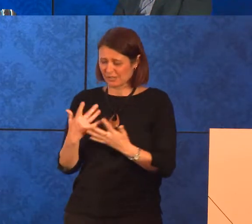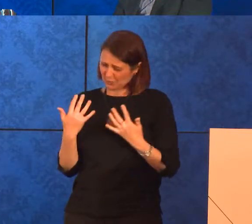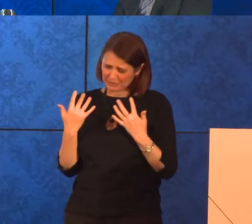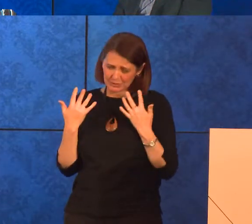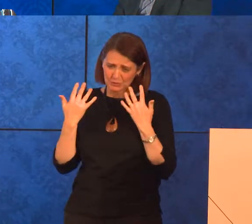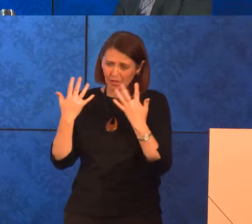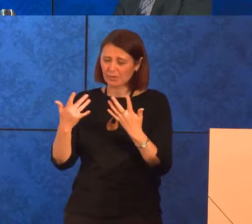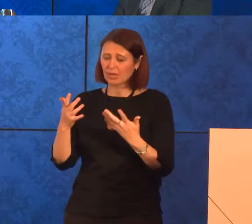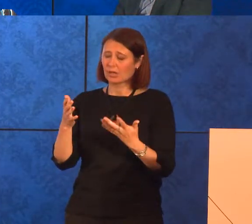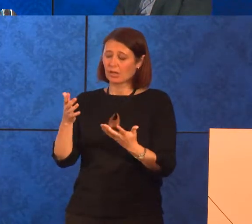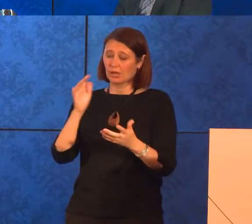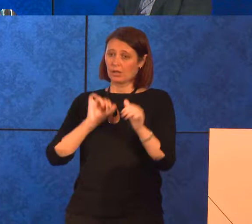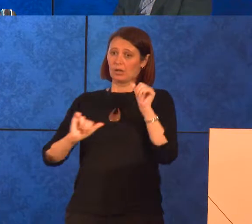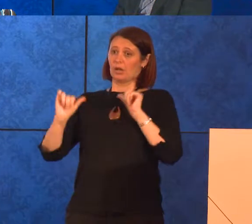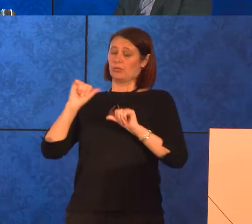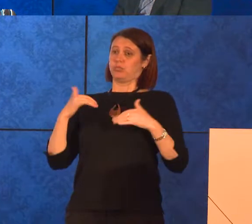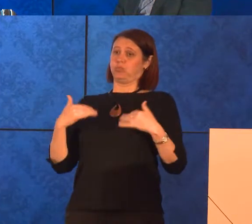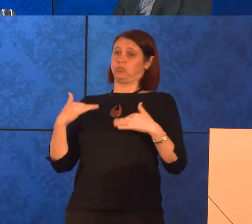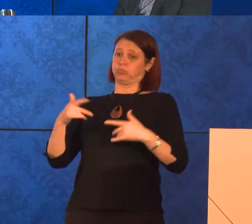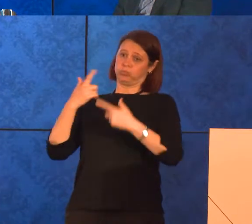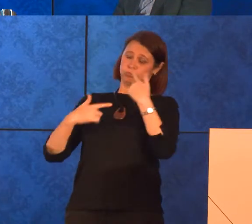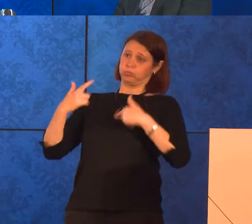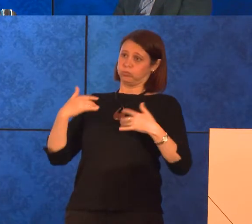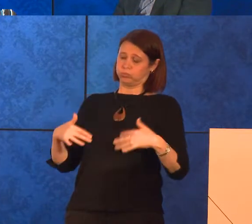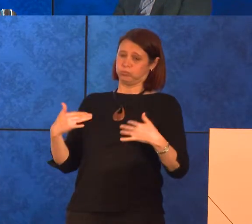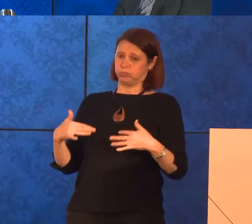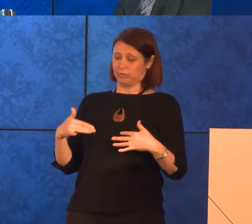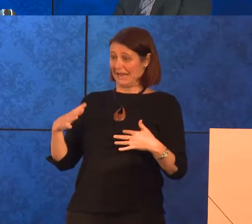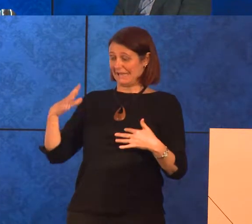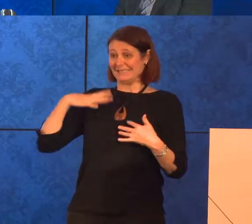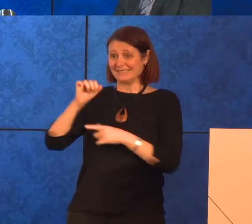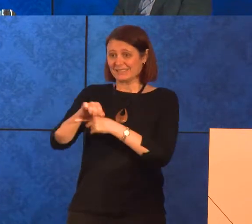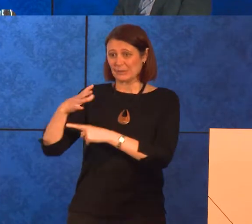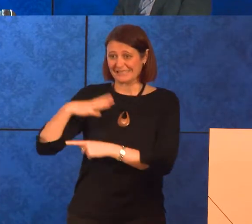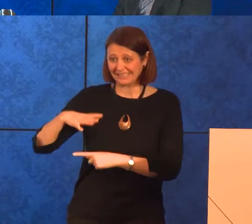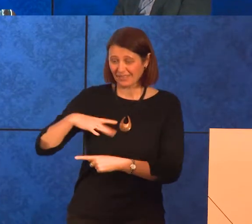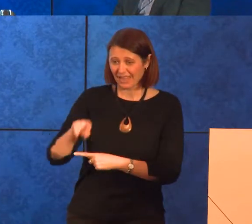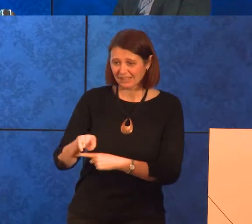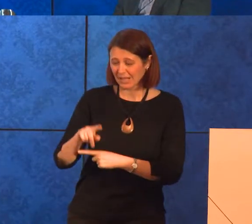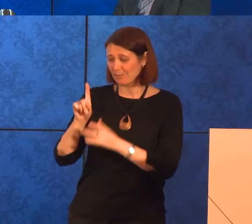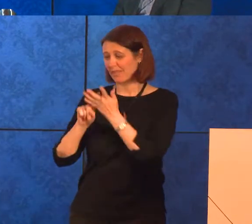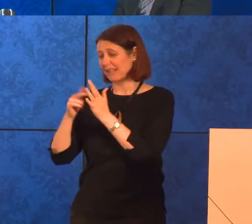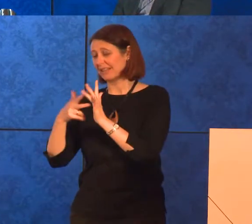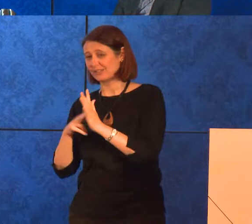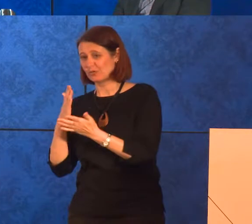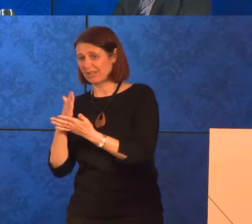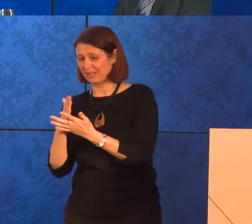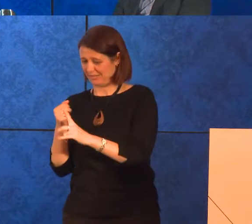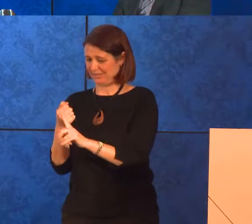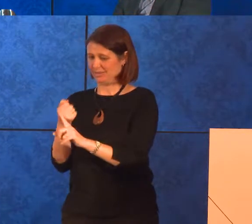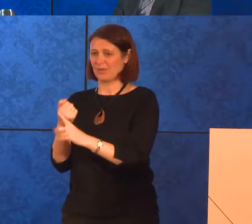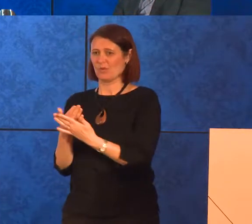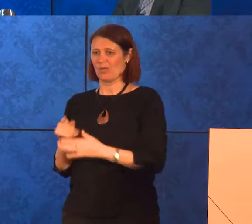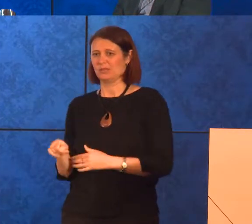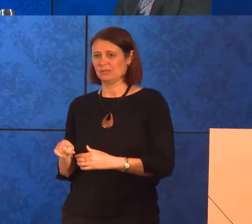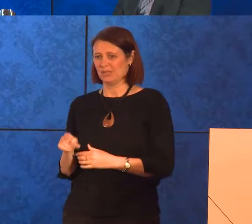It was so overwhelming. As much as they were very much needed, I think the lesson learnt was the effectiveness of that.